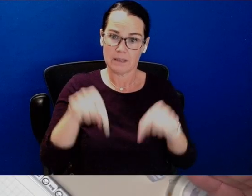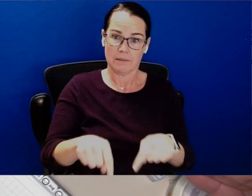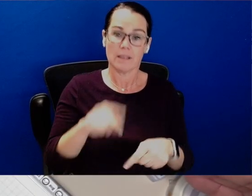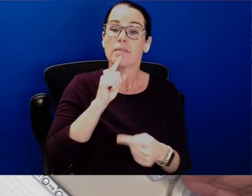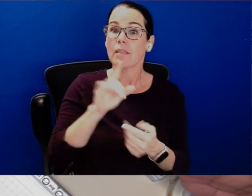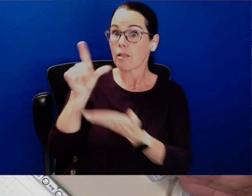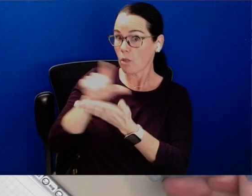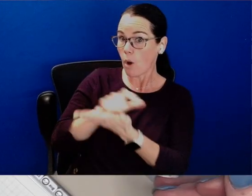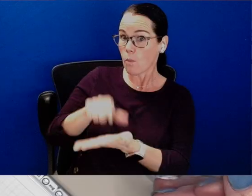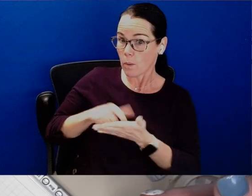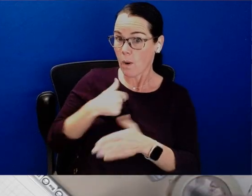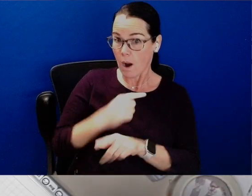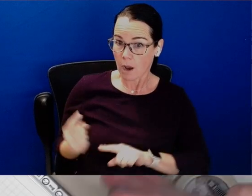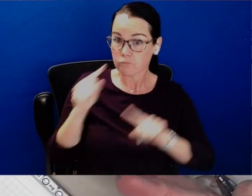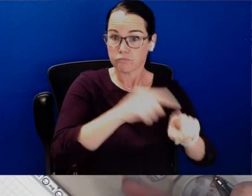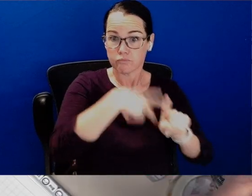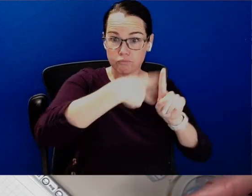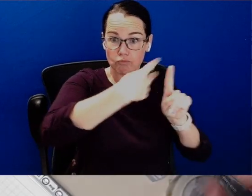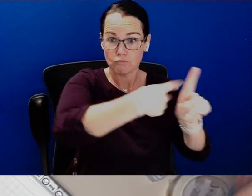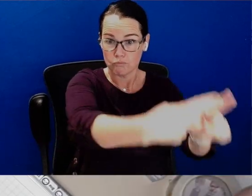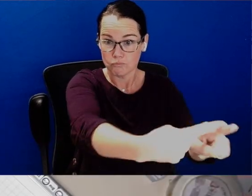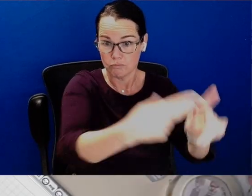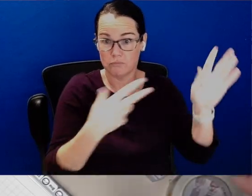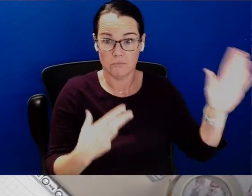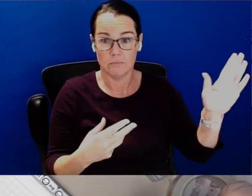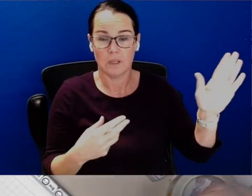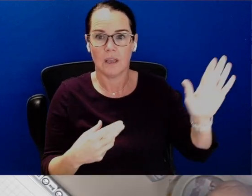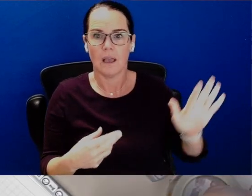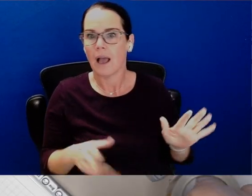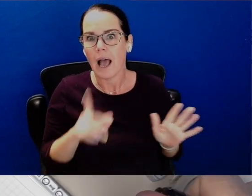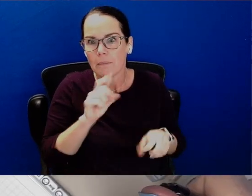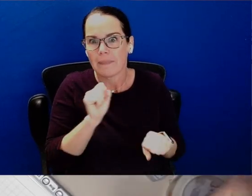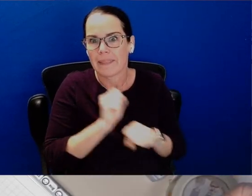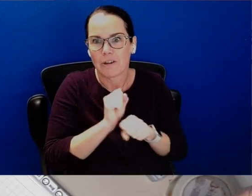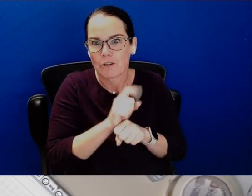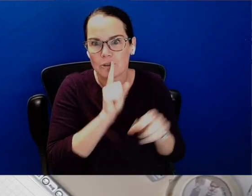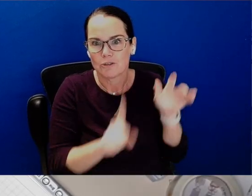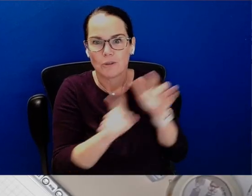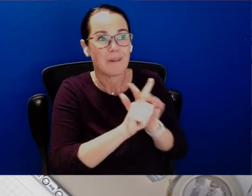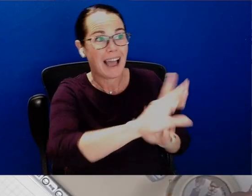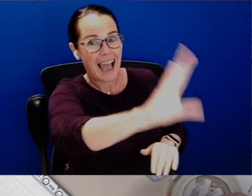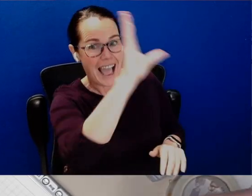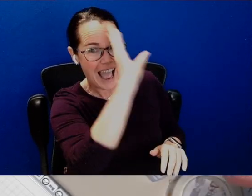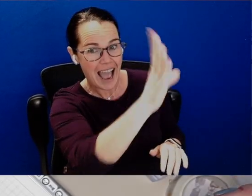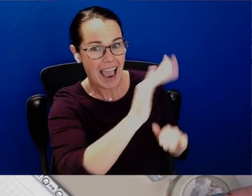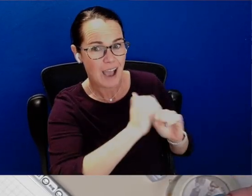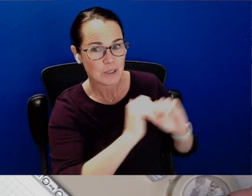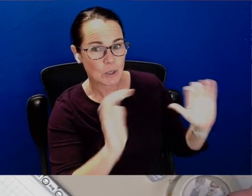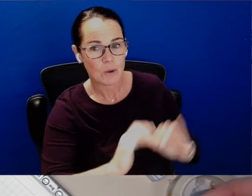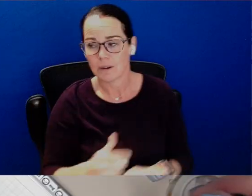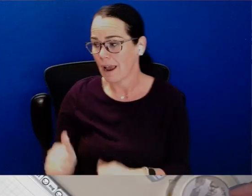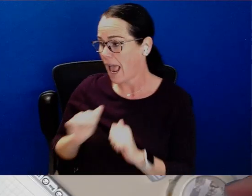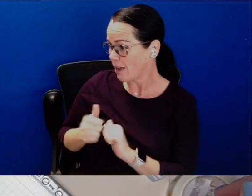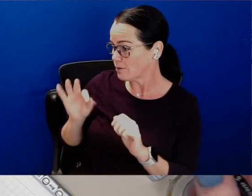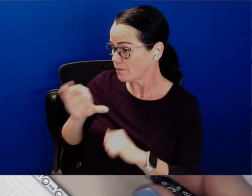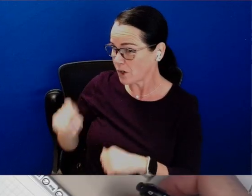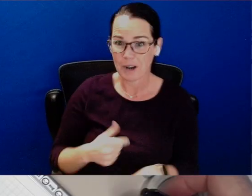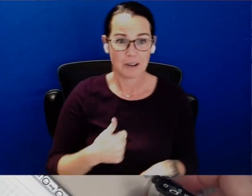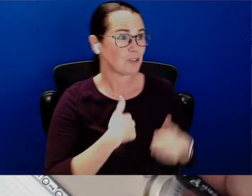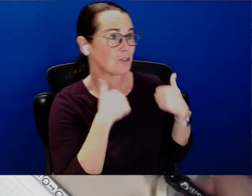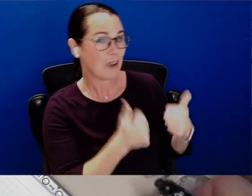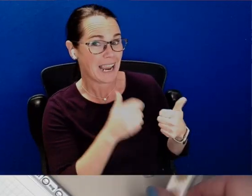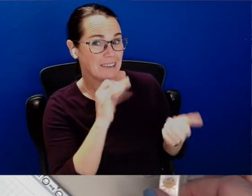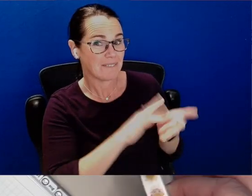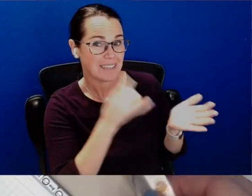legally requires visits every 2 months. I'm literally coming in to say, hey, how's it going? He's going to be like, hey, how's the foot? I'm like, great, as long as I'm